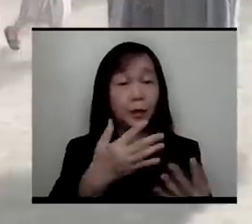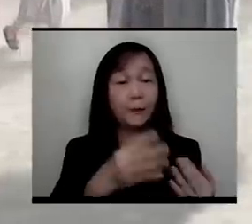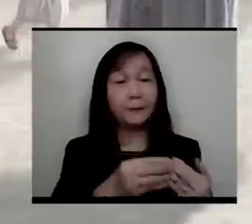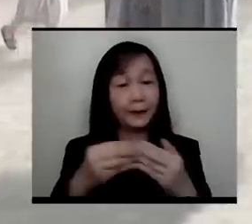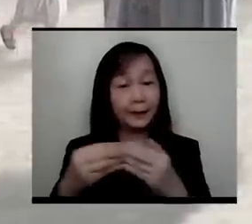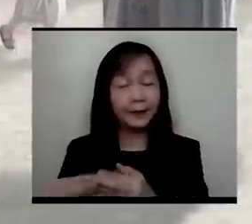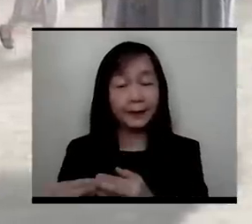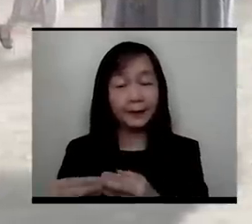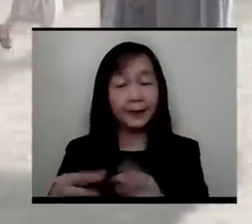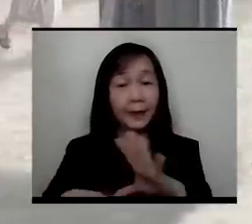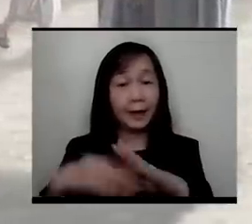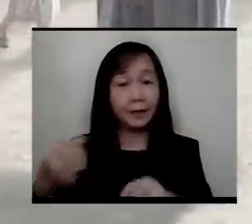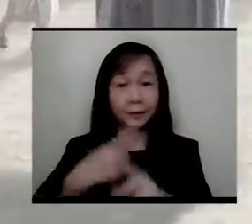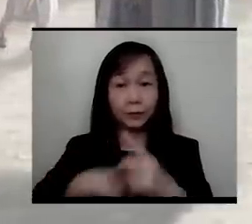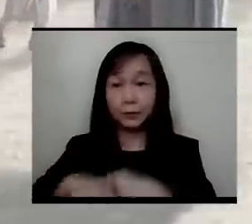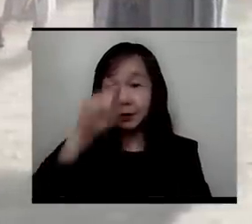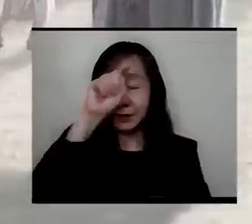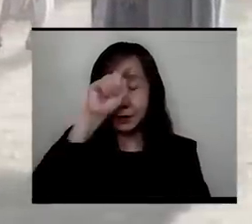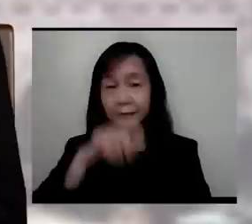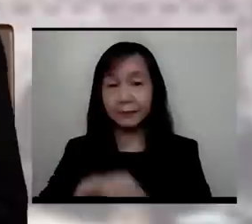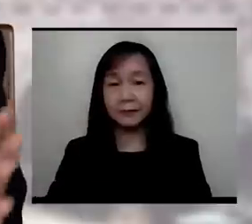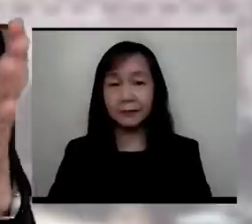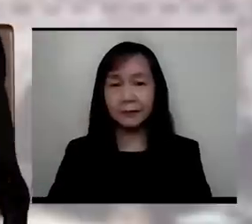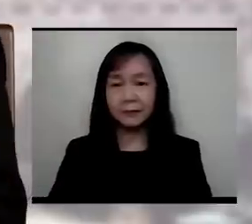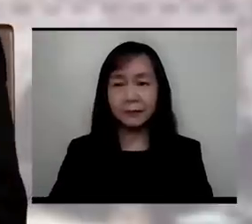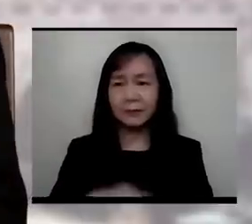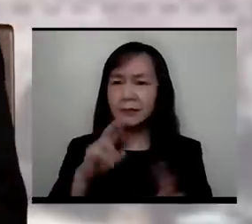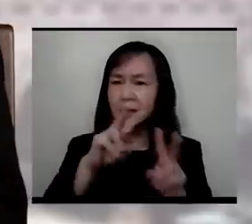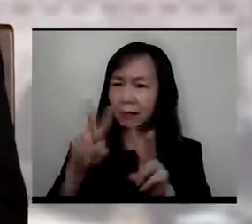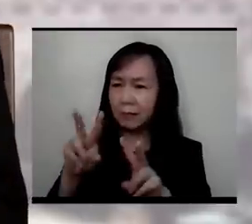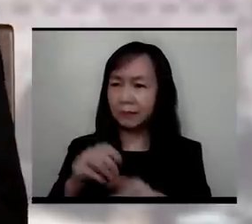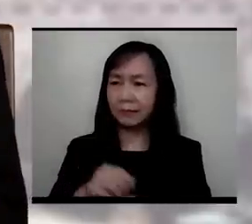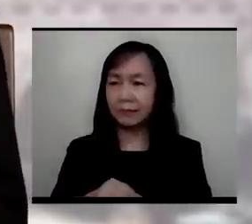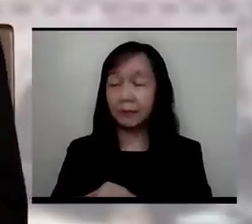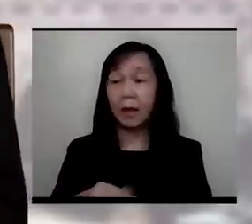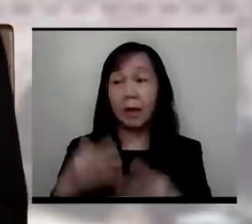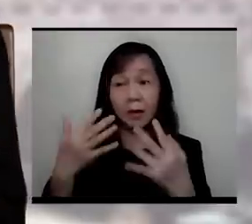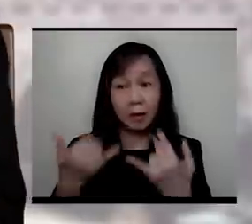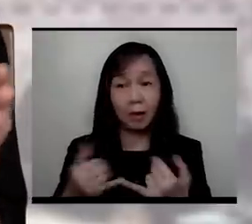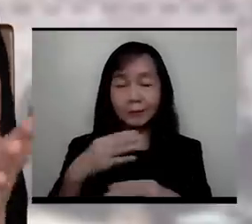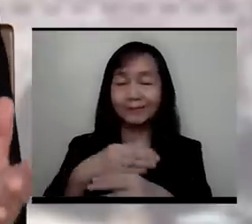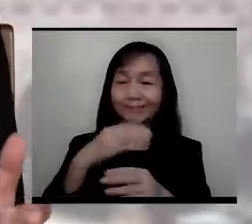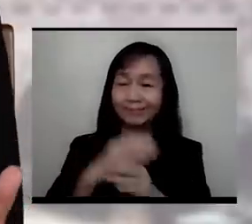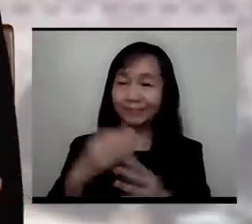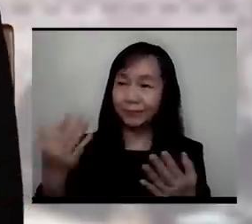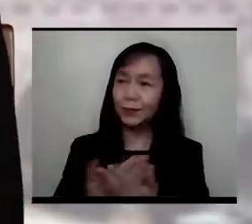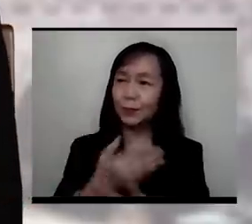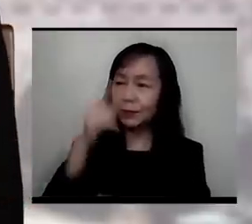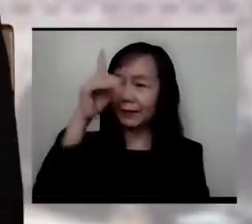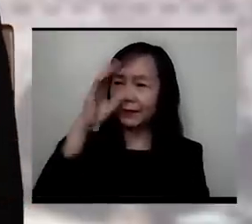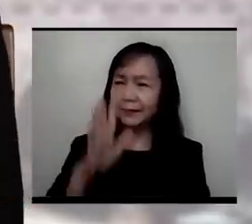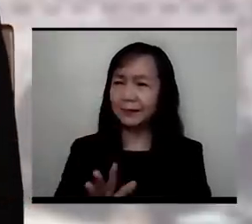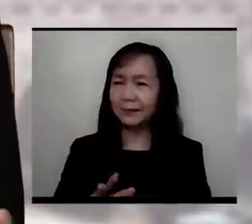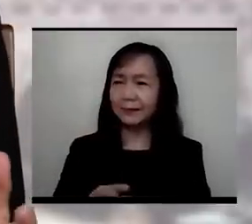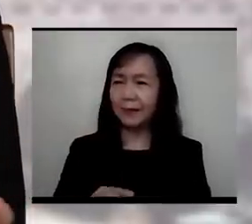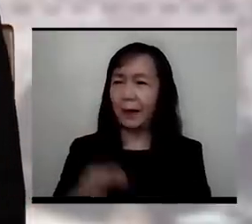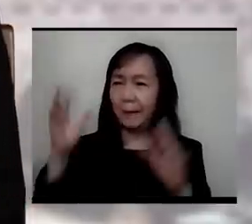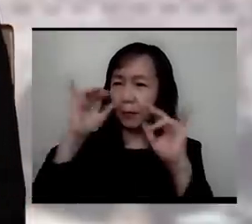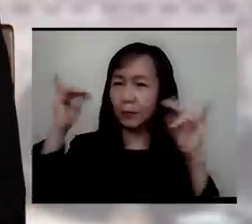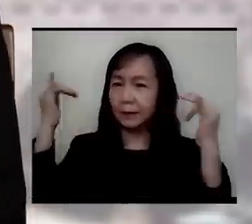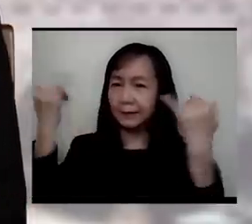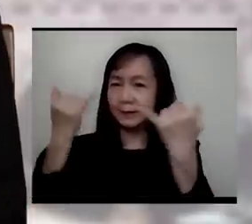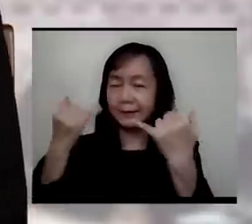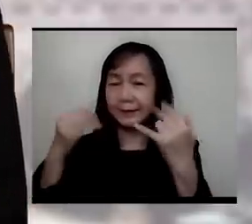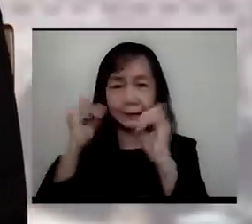have led out of Egypt Look at them Look They have now created a new God A molten